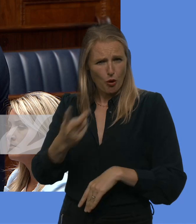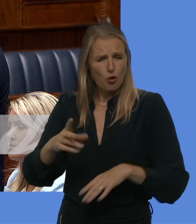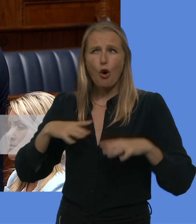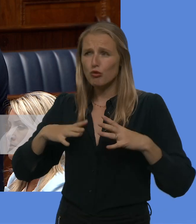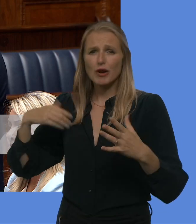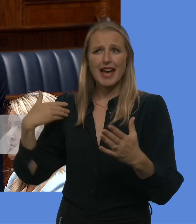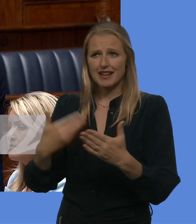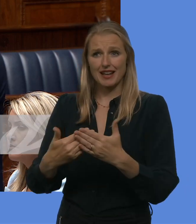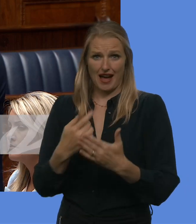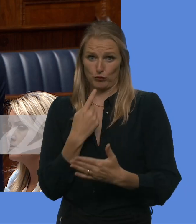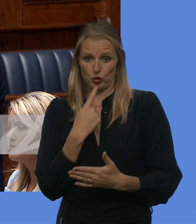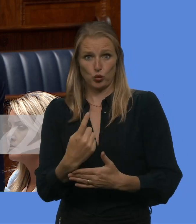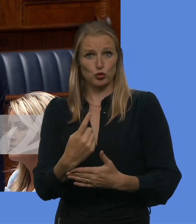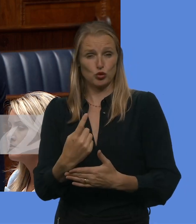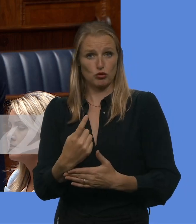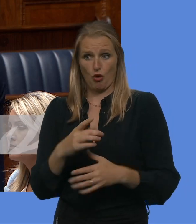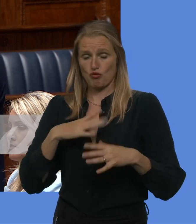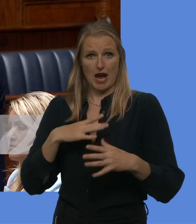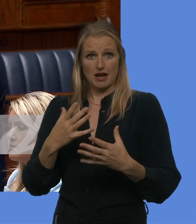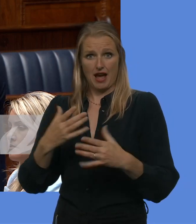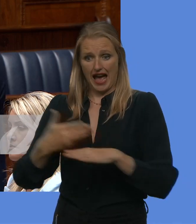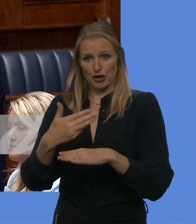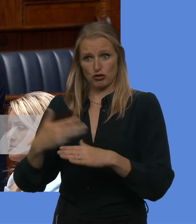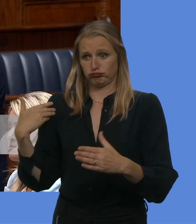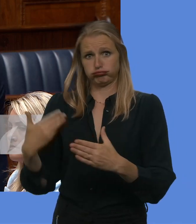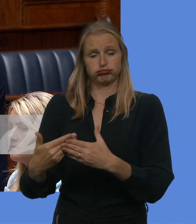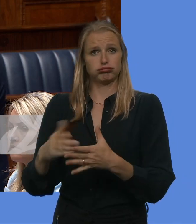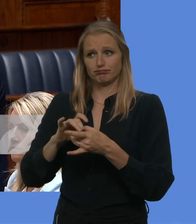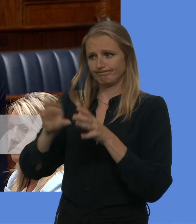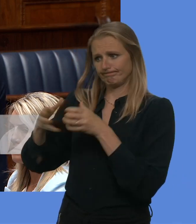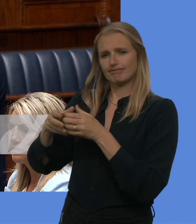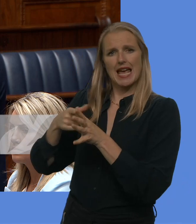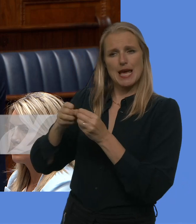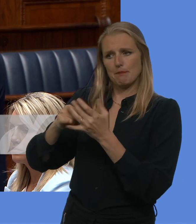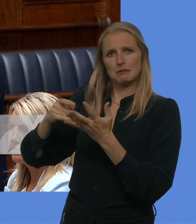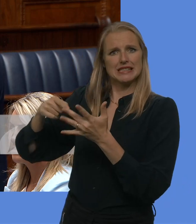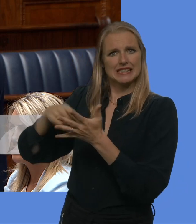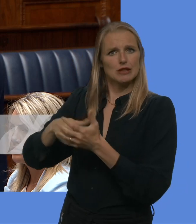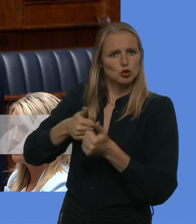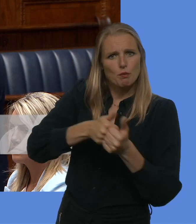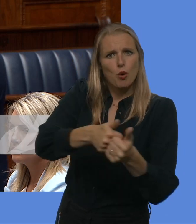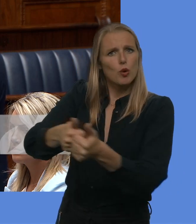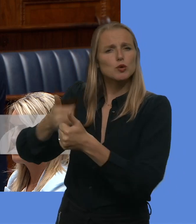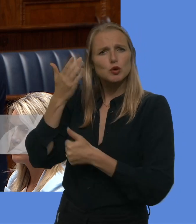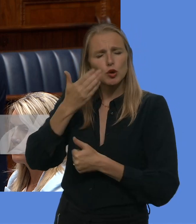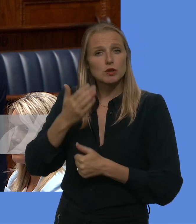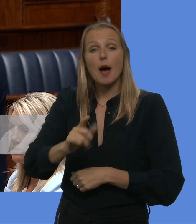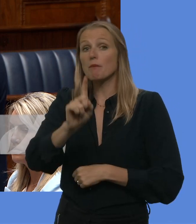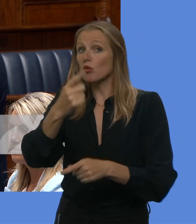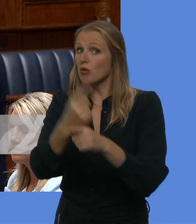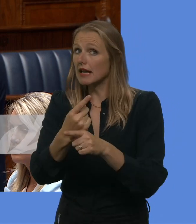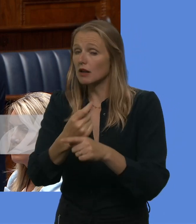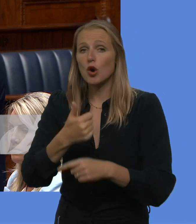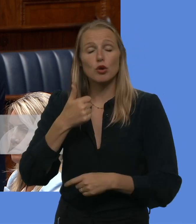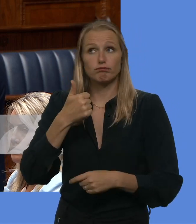measures and the impacts that we've already been having in trying to support schools. But the member does raise an important issue when it comes